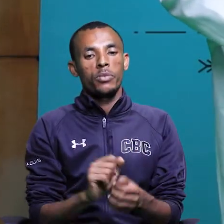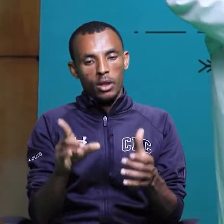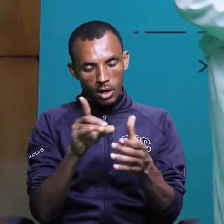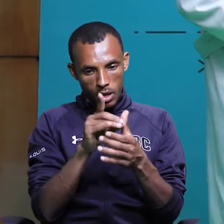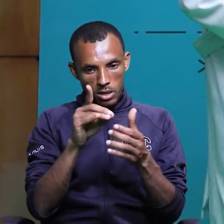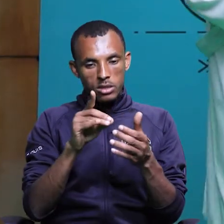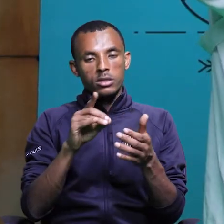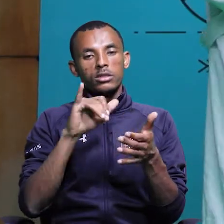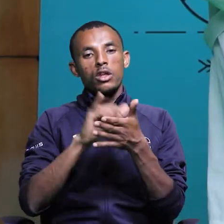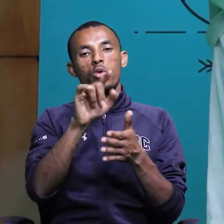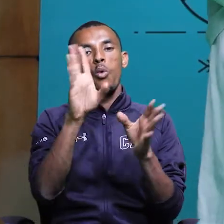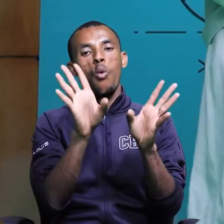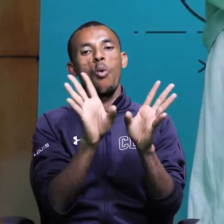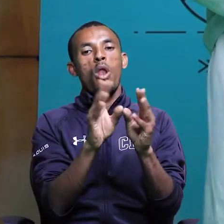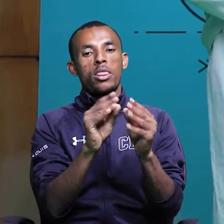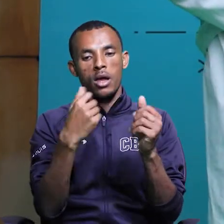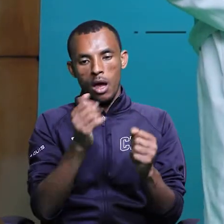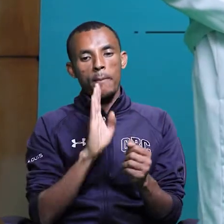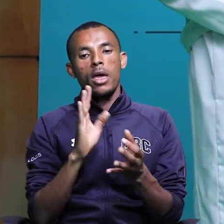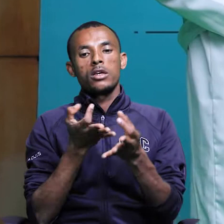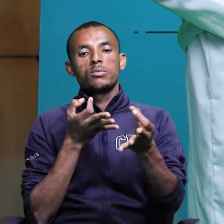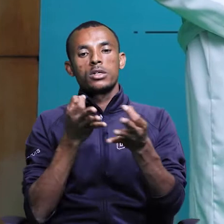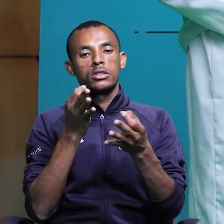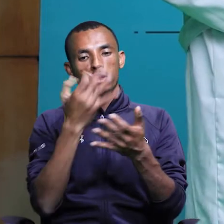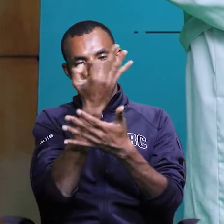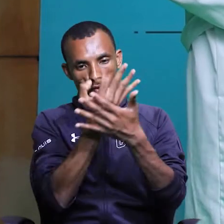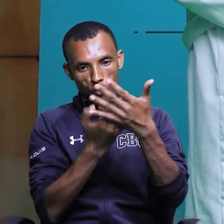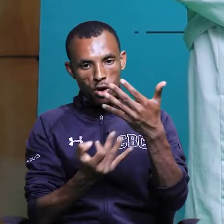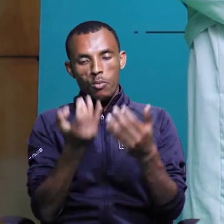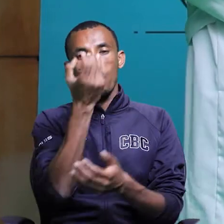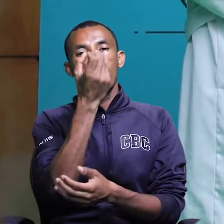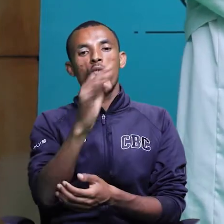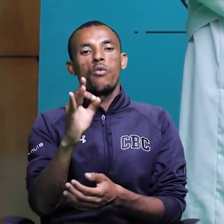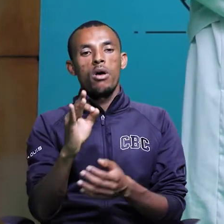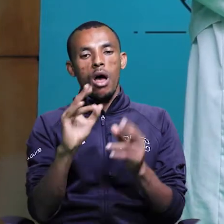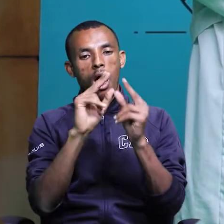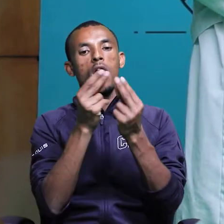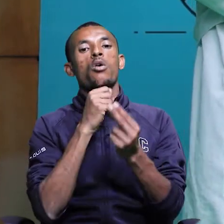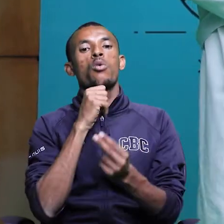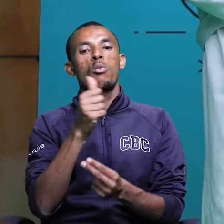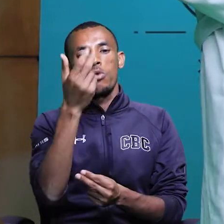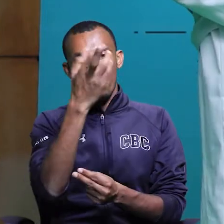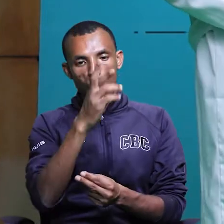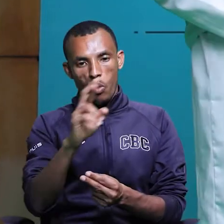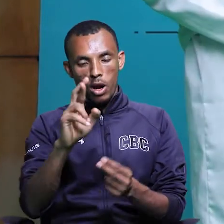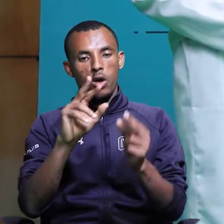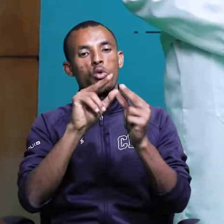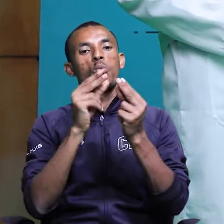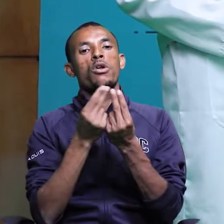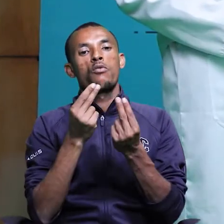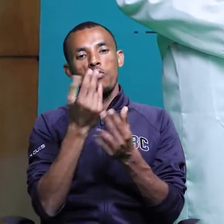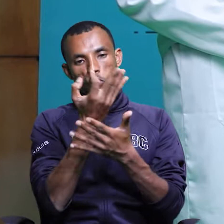Data that you have collected can be expressed in the form of ungrouped or grouped